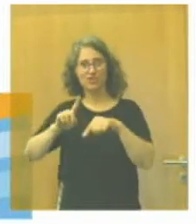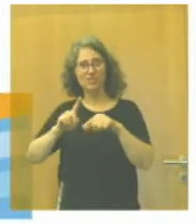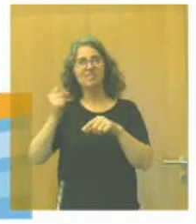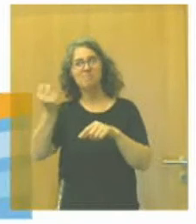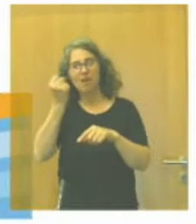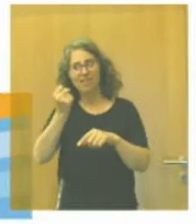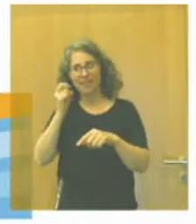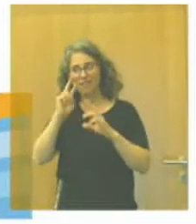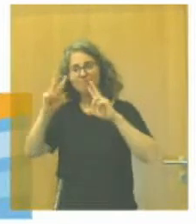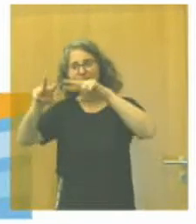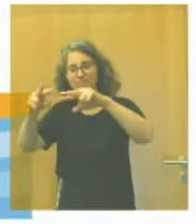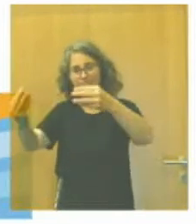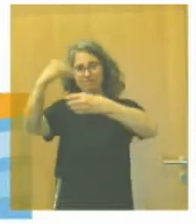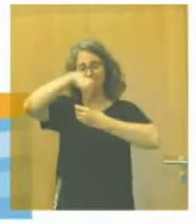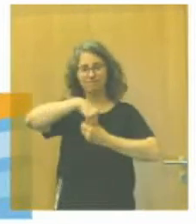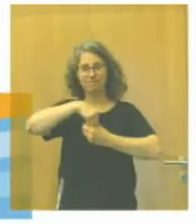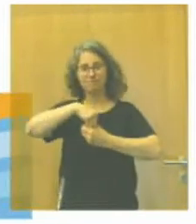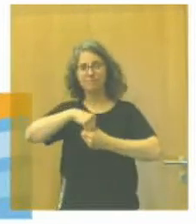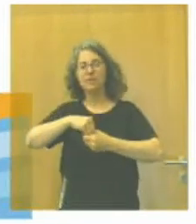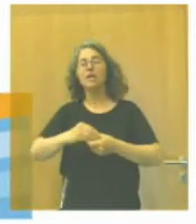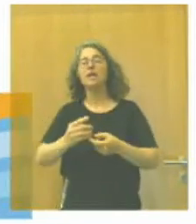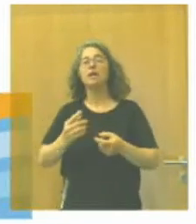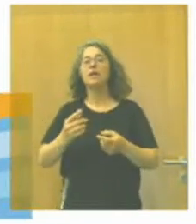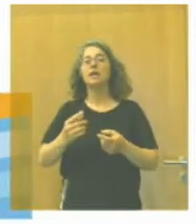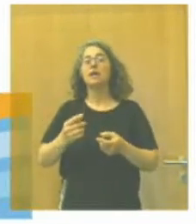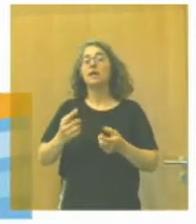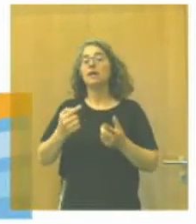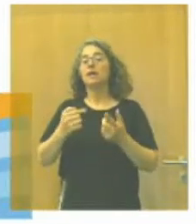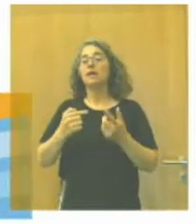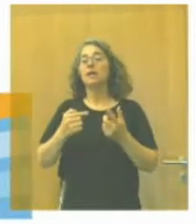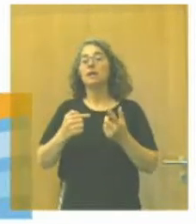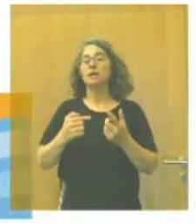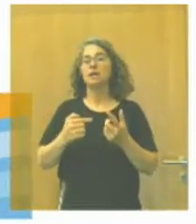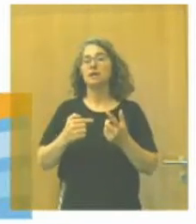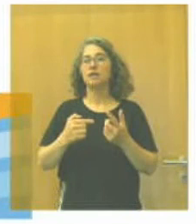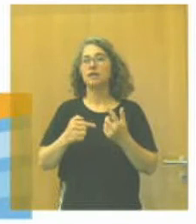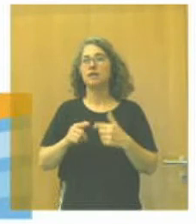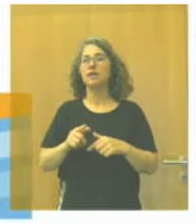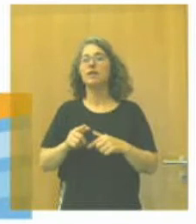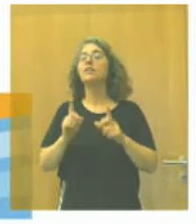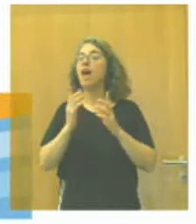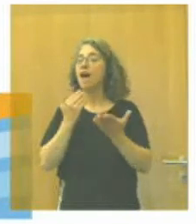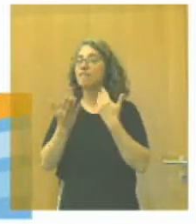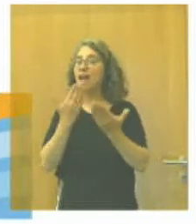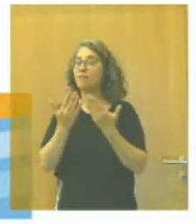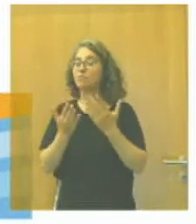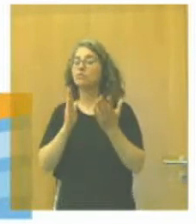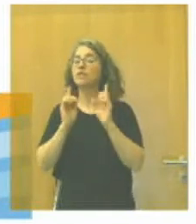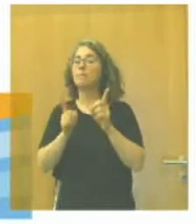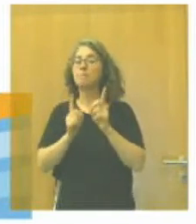there are reasons for those different ROIs across interventions, such as the effectiveness of the intervention, the cost of the